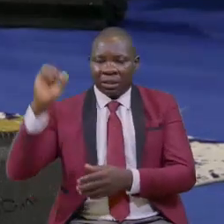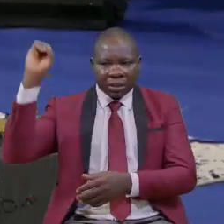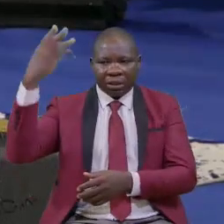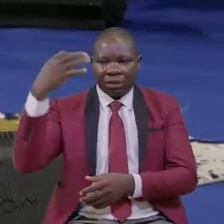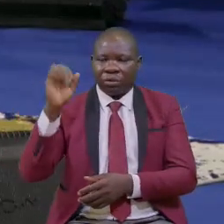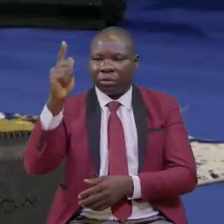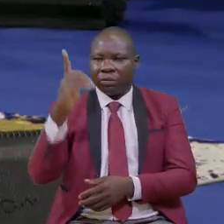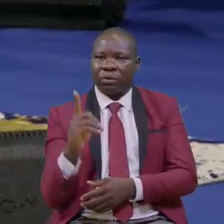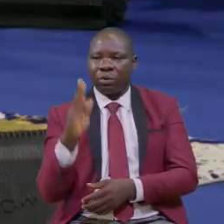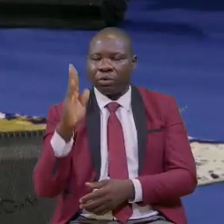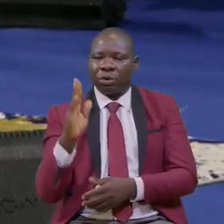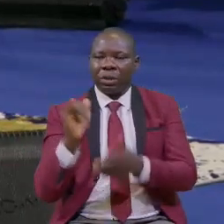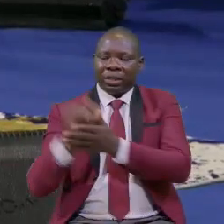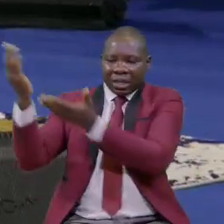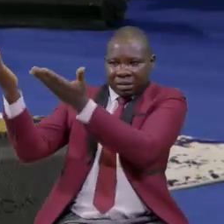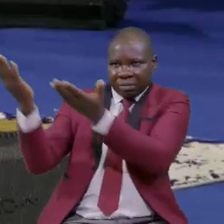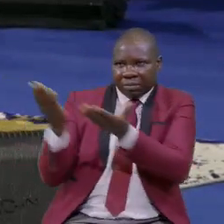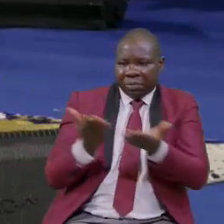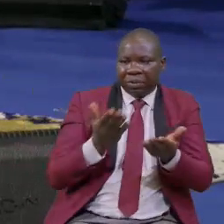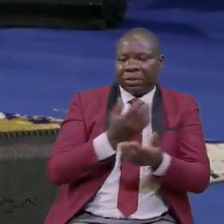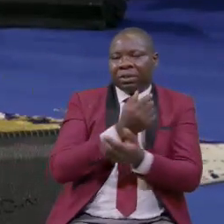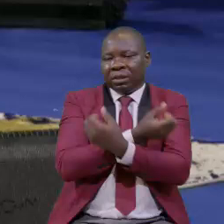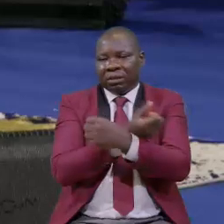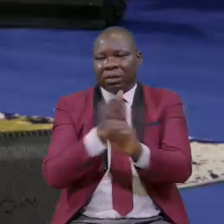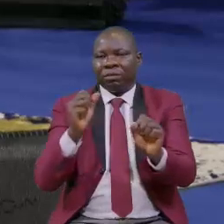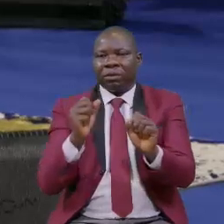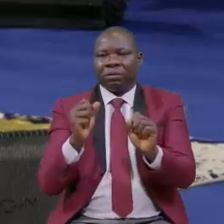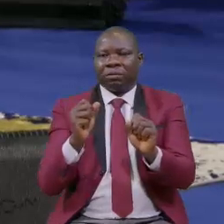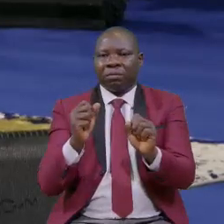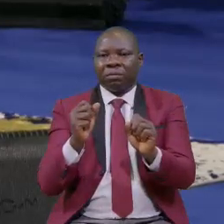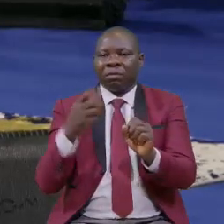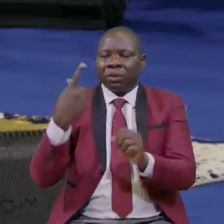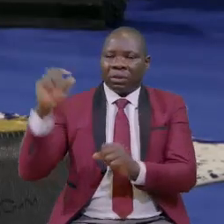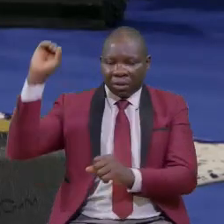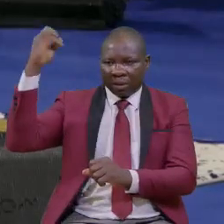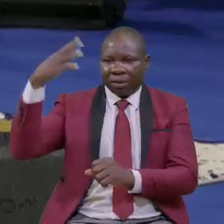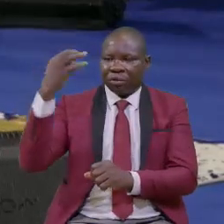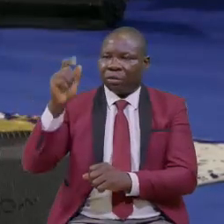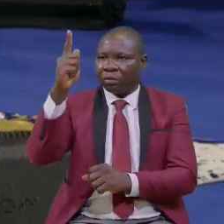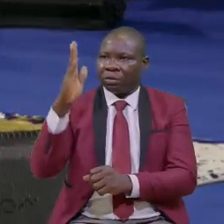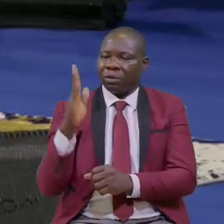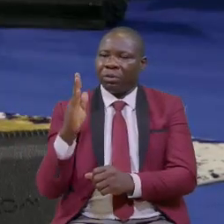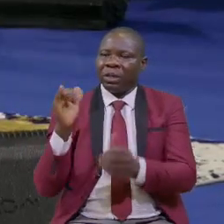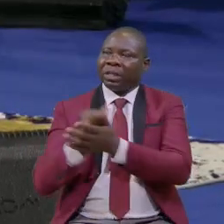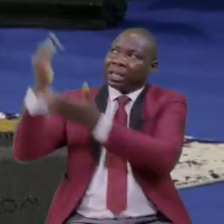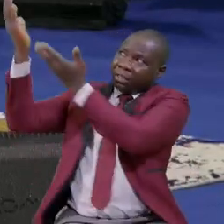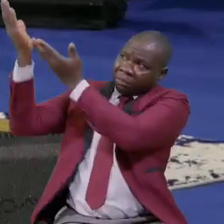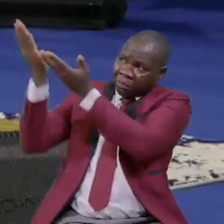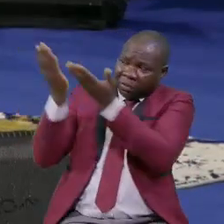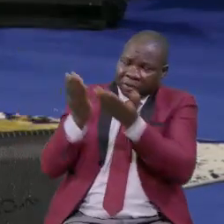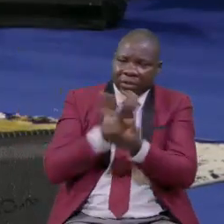God that bringeth salvation, the grace of God that